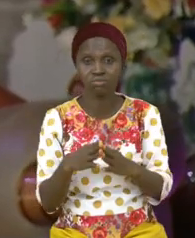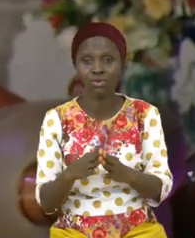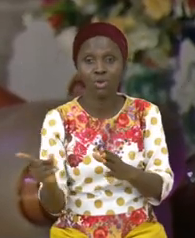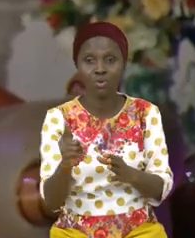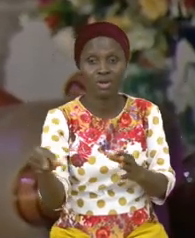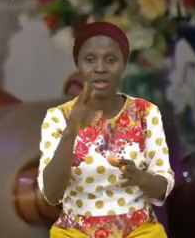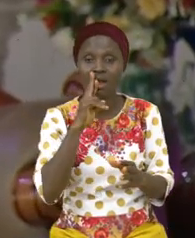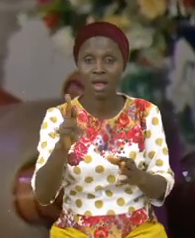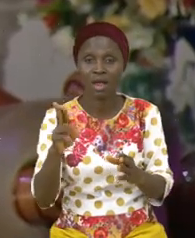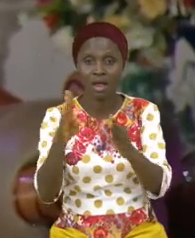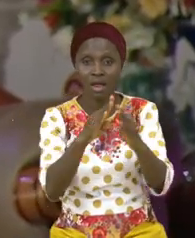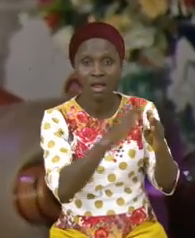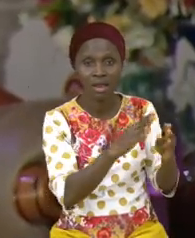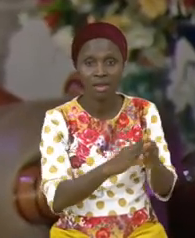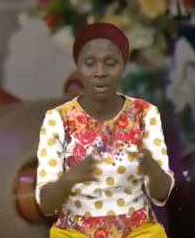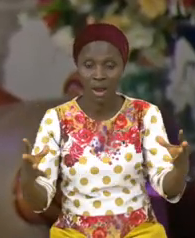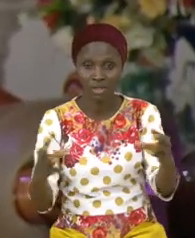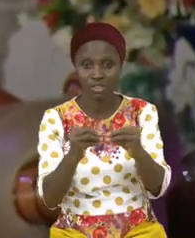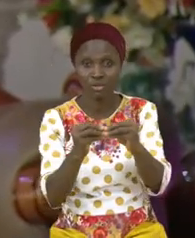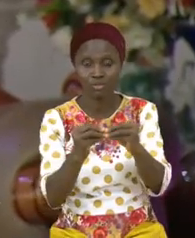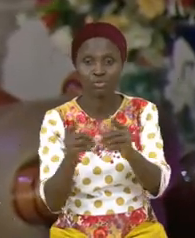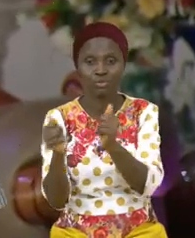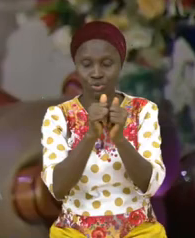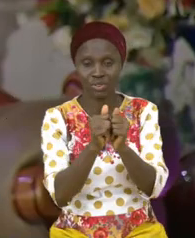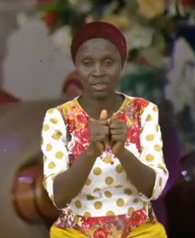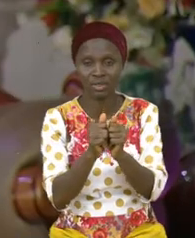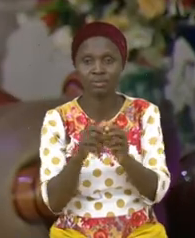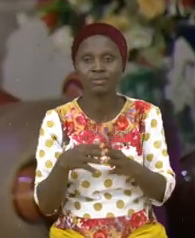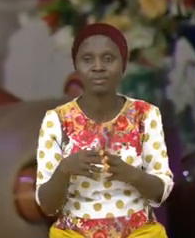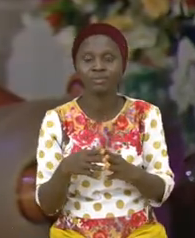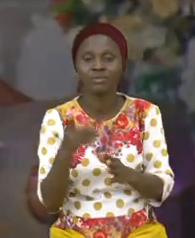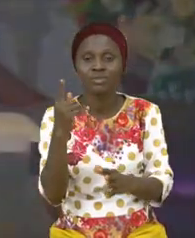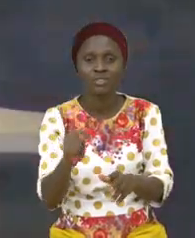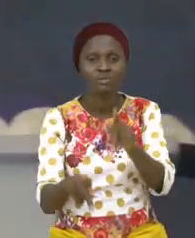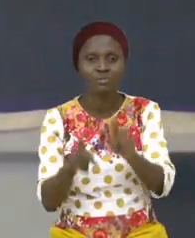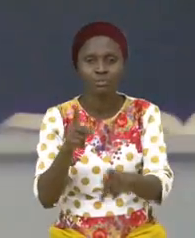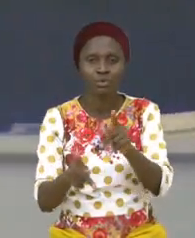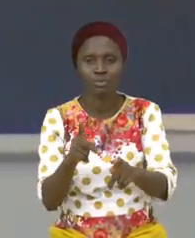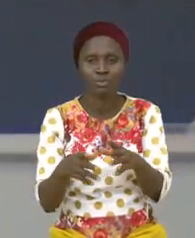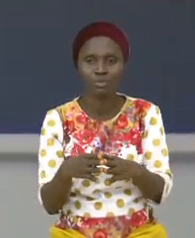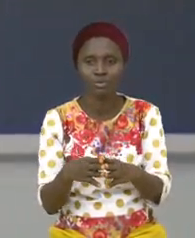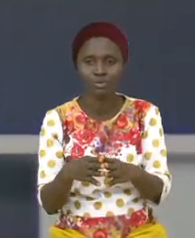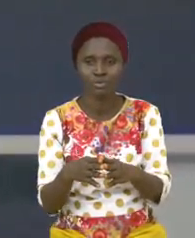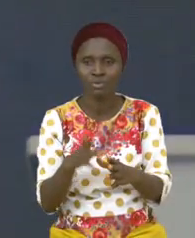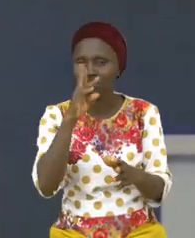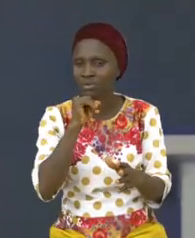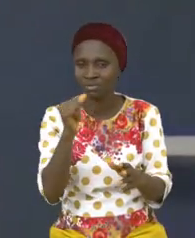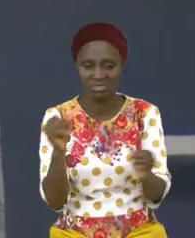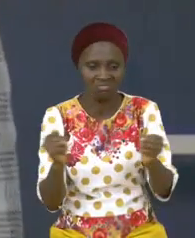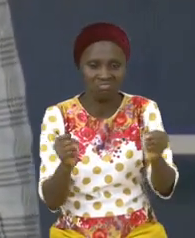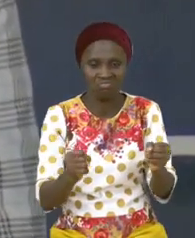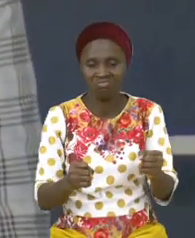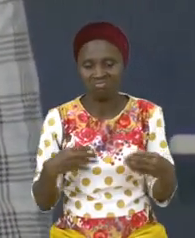were assembled together. Look at that. The people were not shaking, but